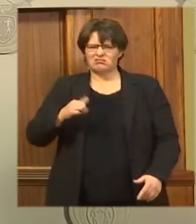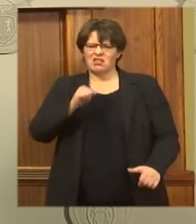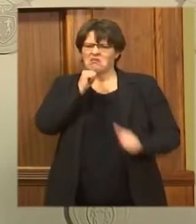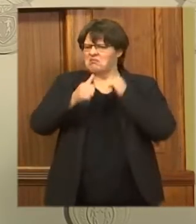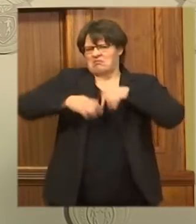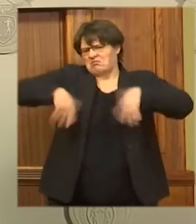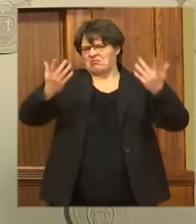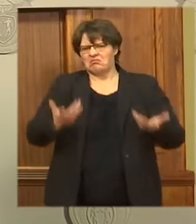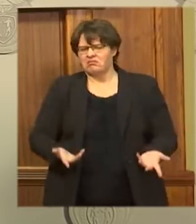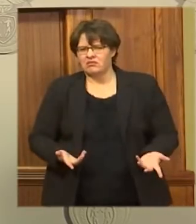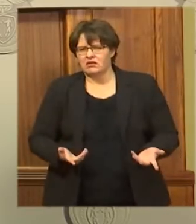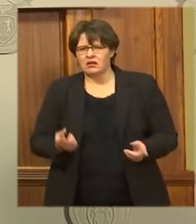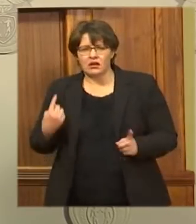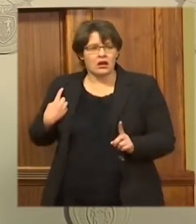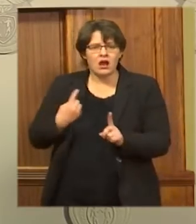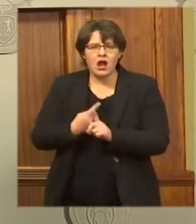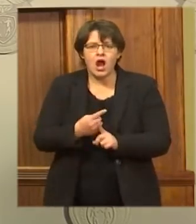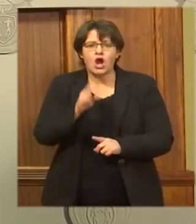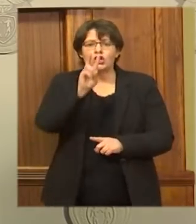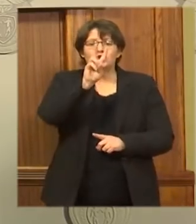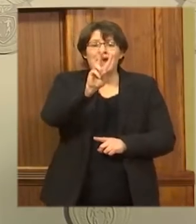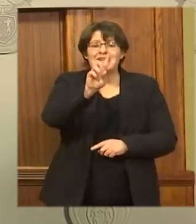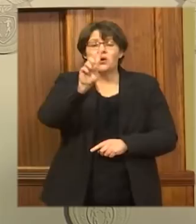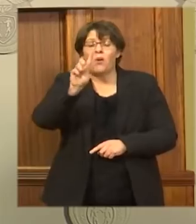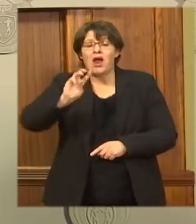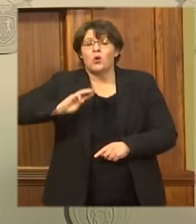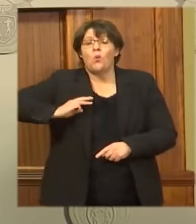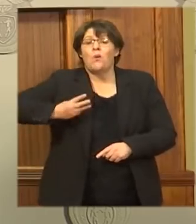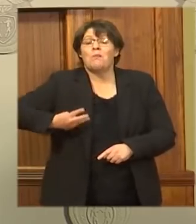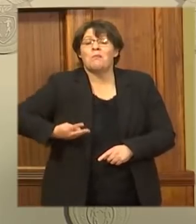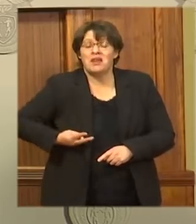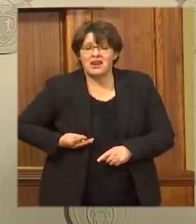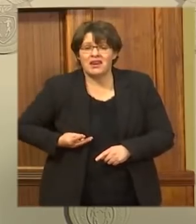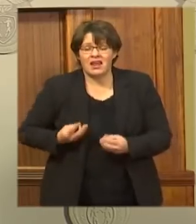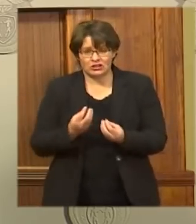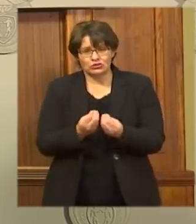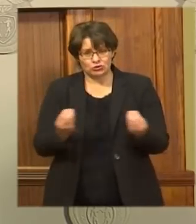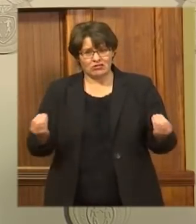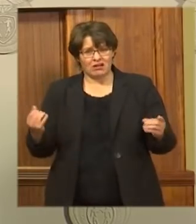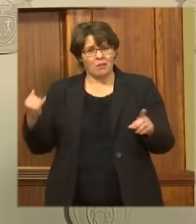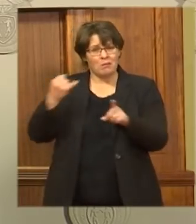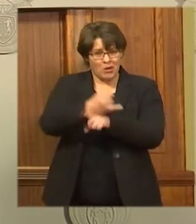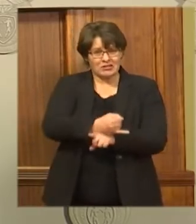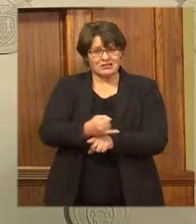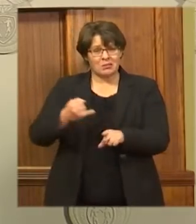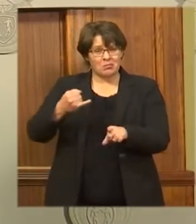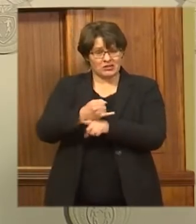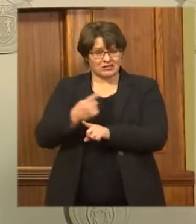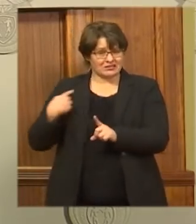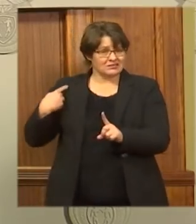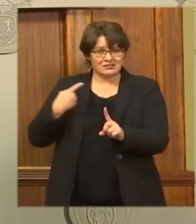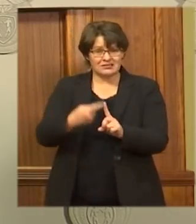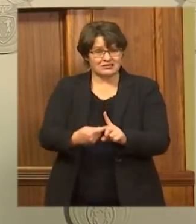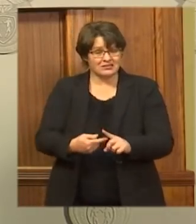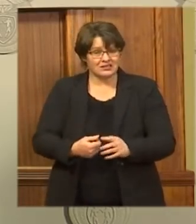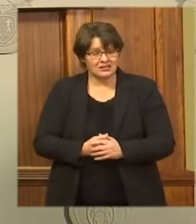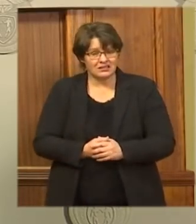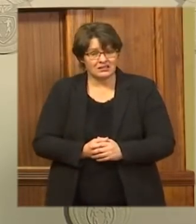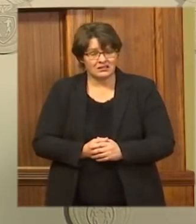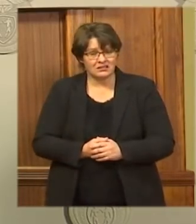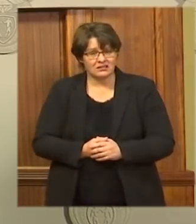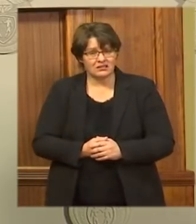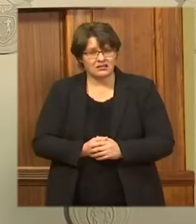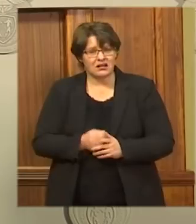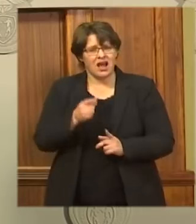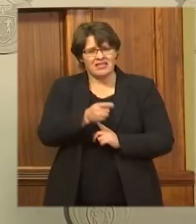past few weeks, no fewer than 21 women and children have been murdered. Their